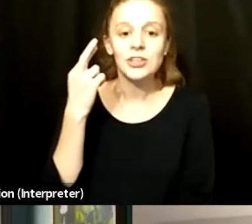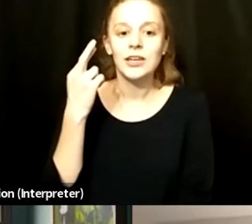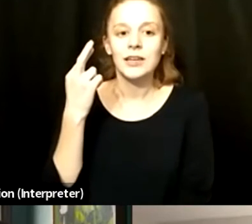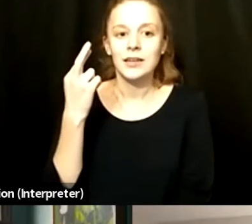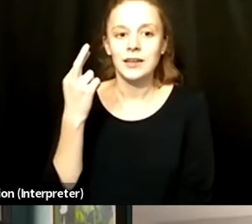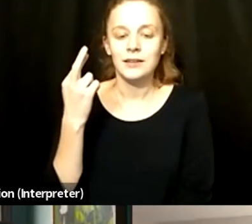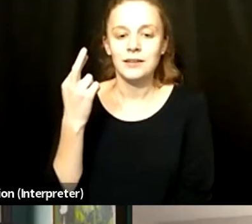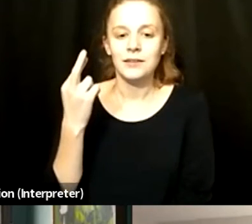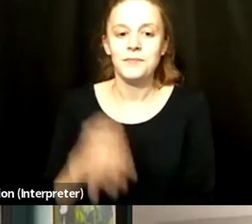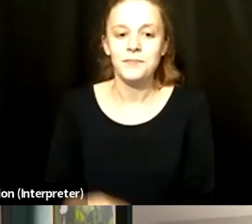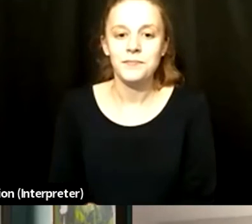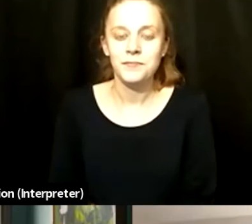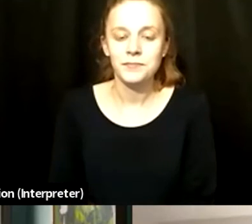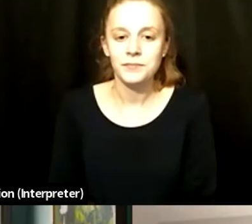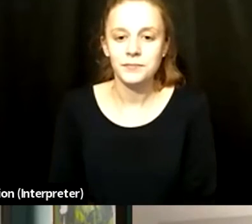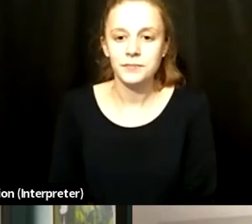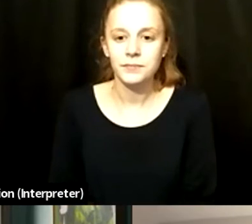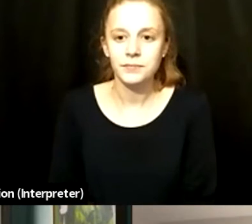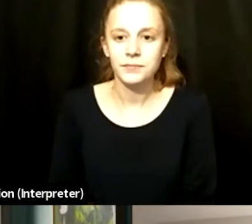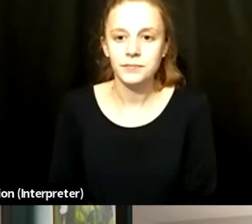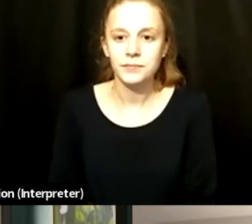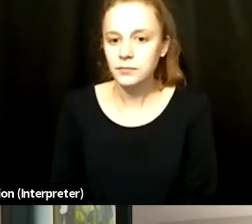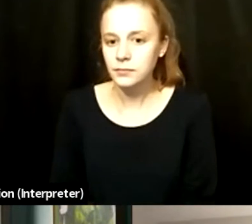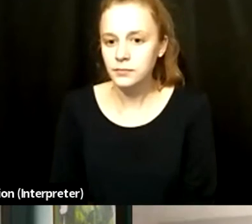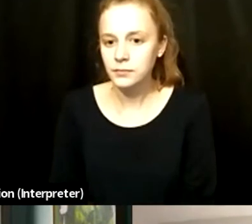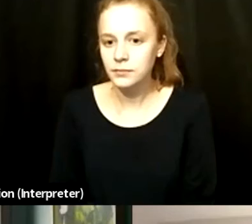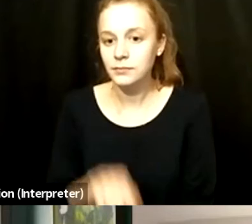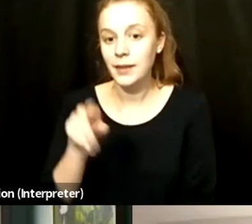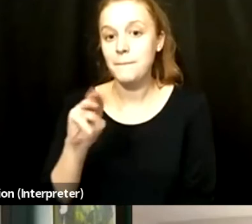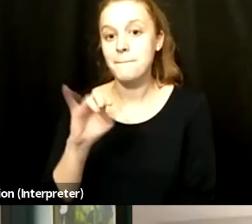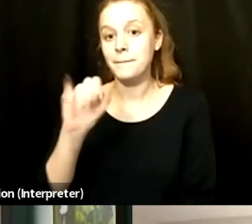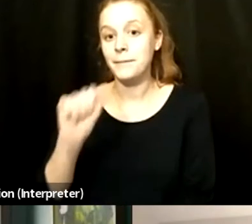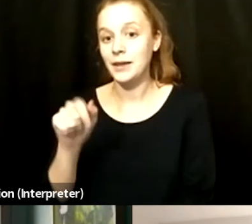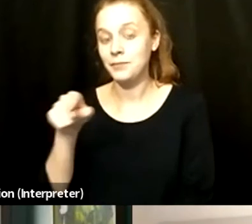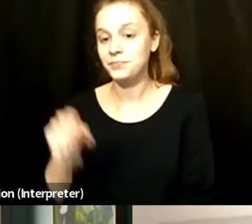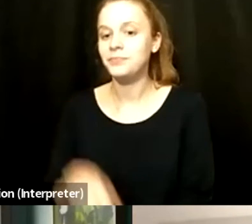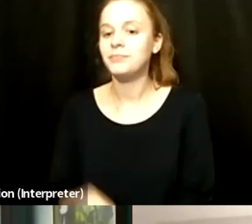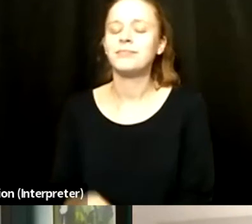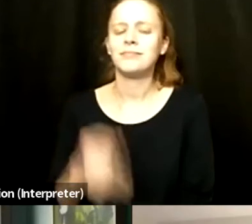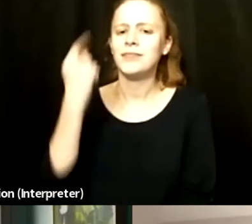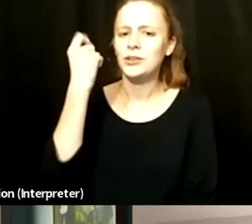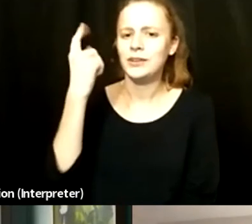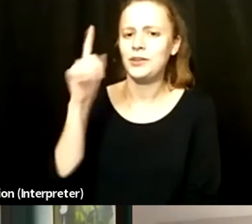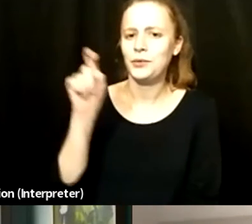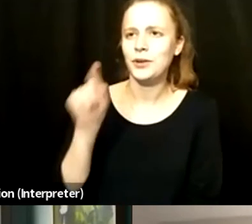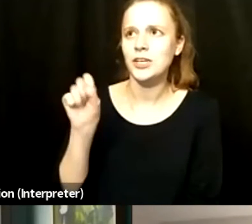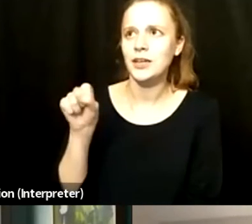sport? I'm Yeah. not sure if my question made sense. No, it definitely does.